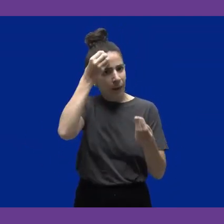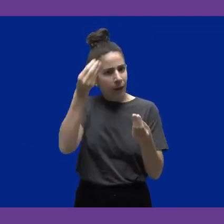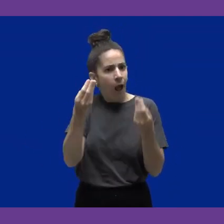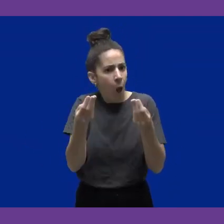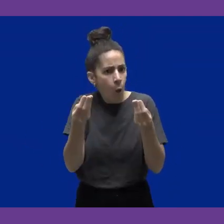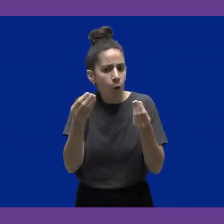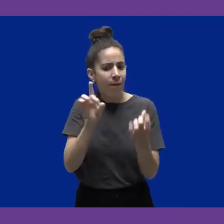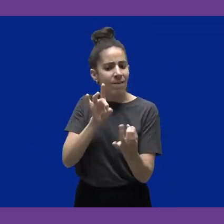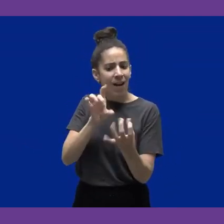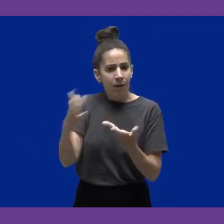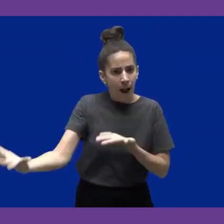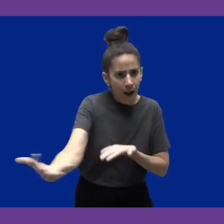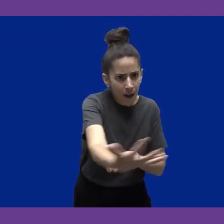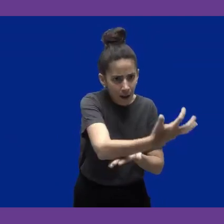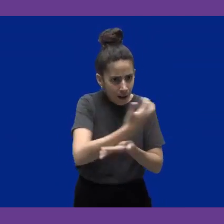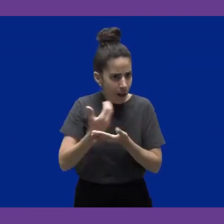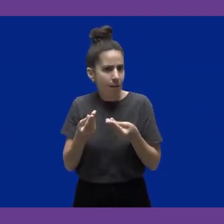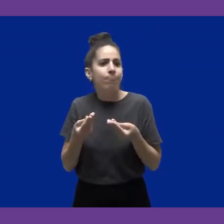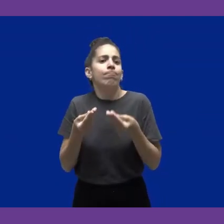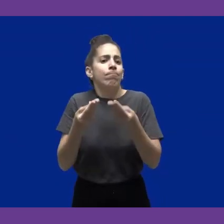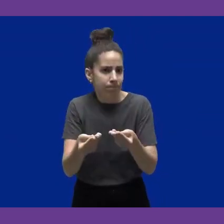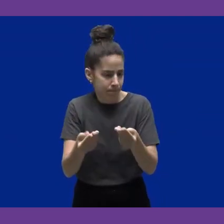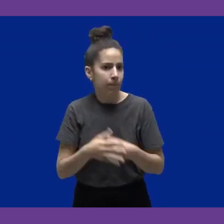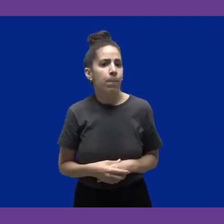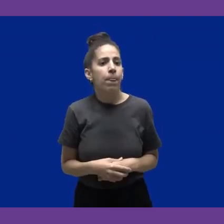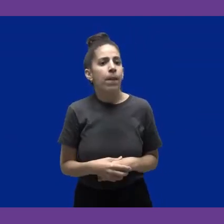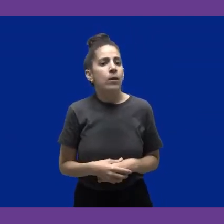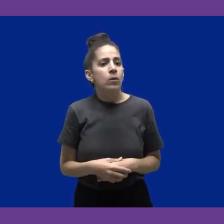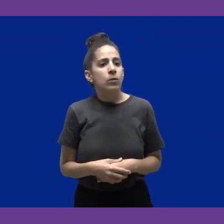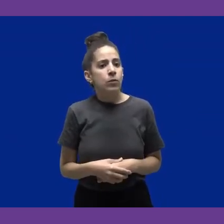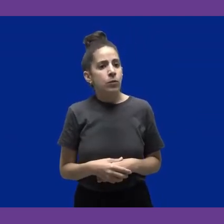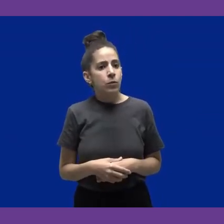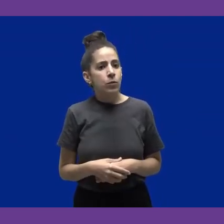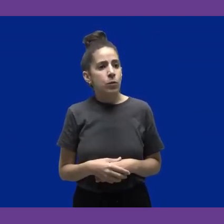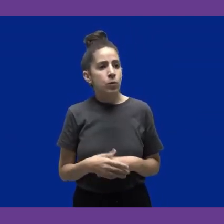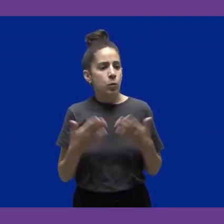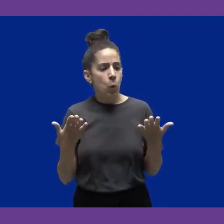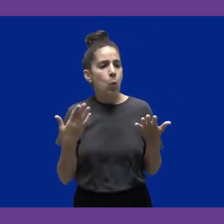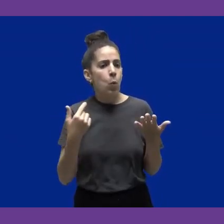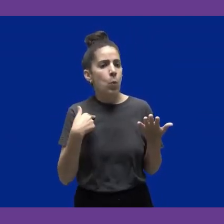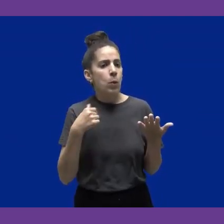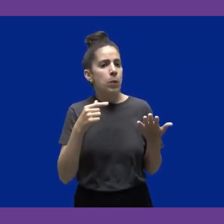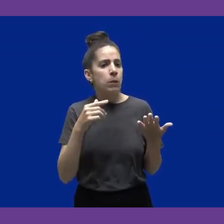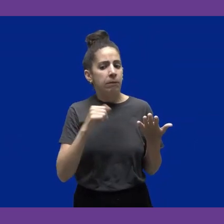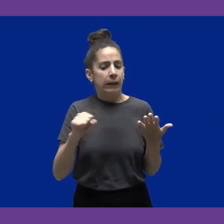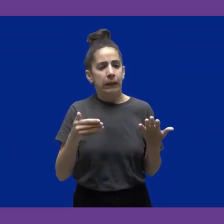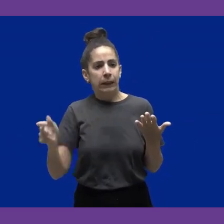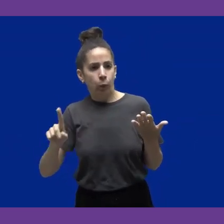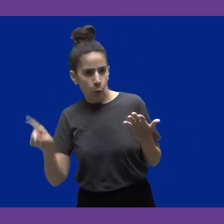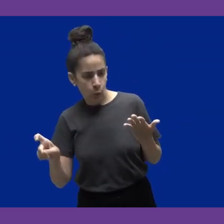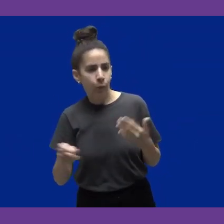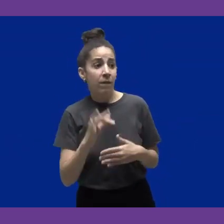will perhaps go very quickly through the other questions. Fernando, I hope you can stay with us some additional minutes, dear